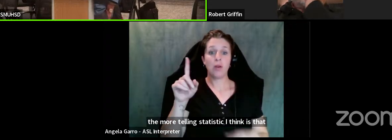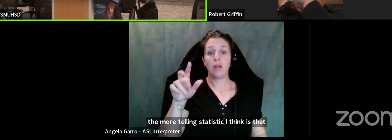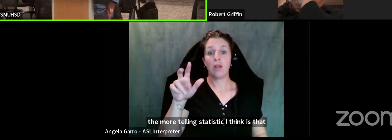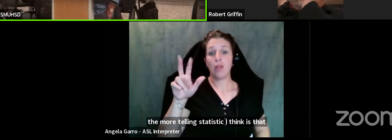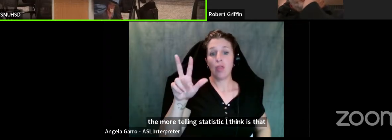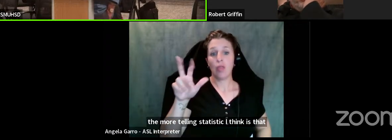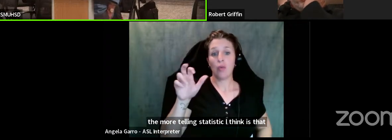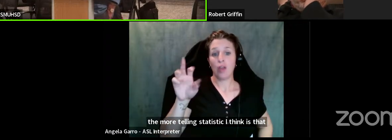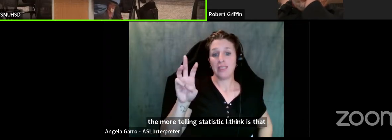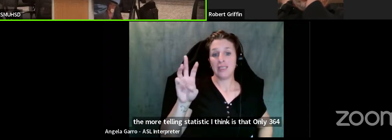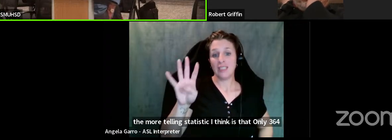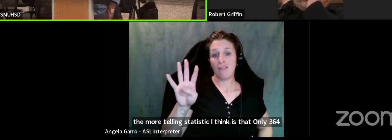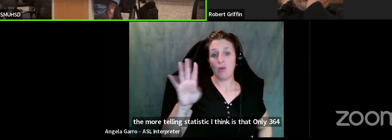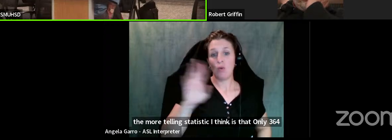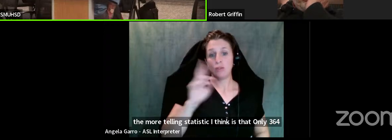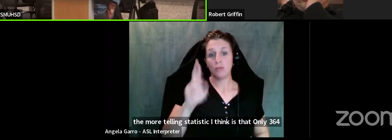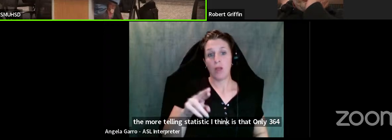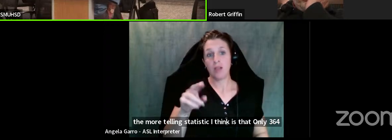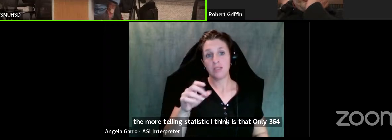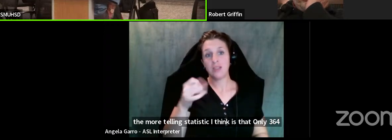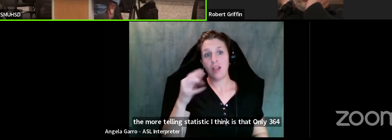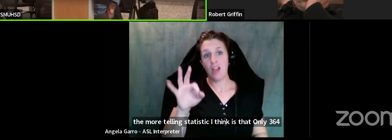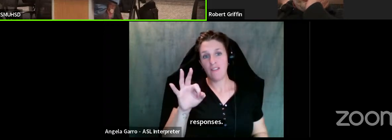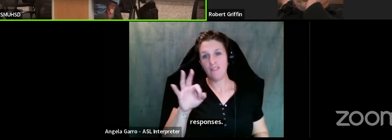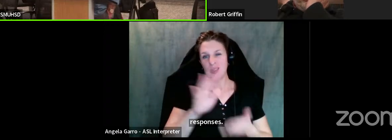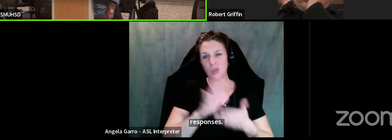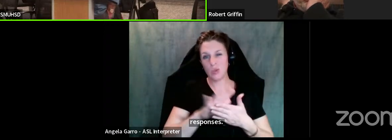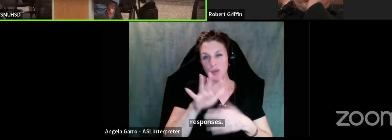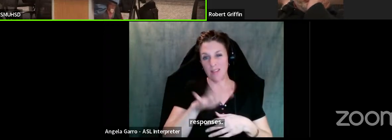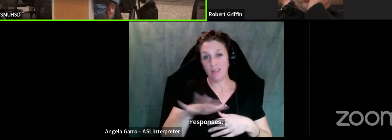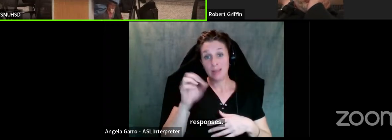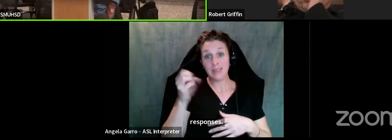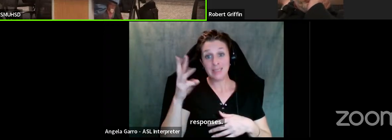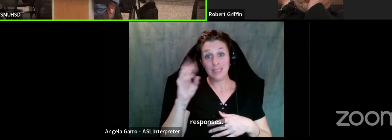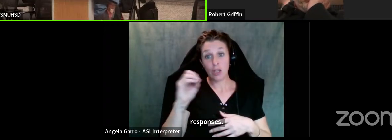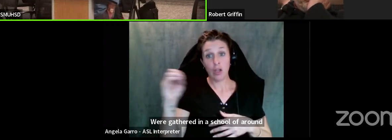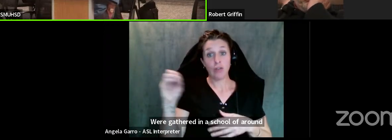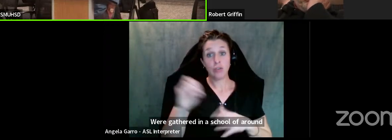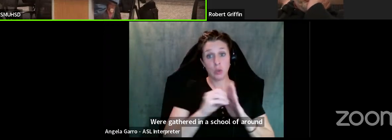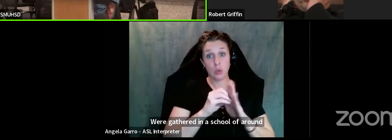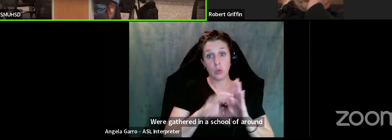responses were gathered in a school of around 1,600 students.